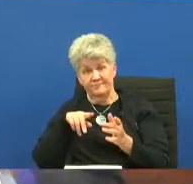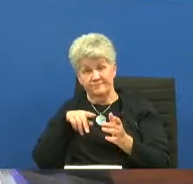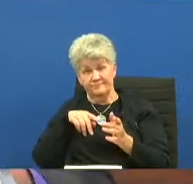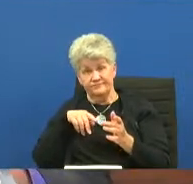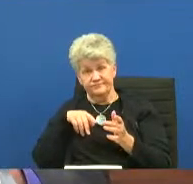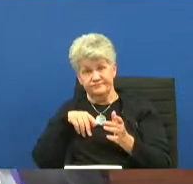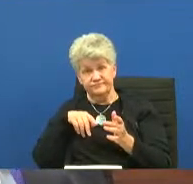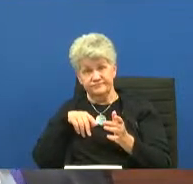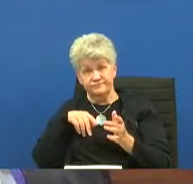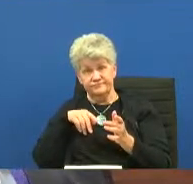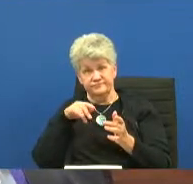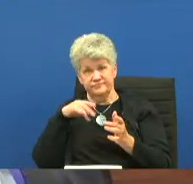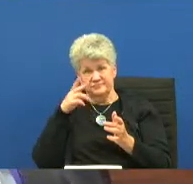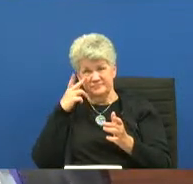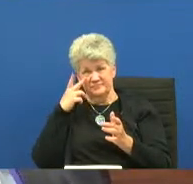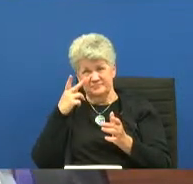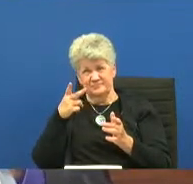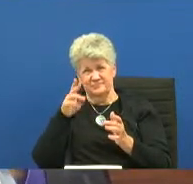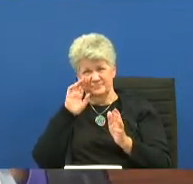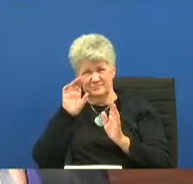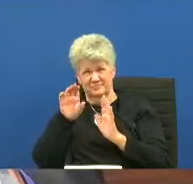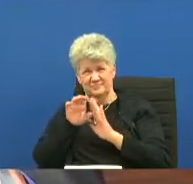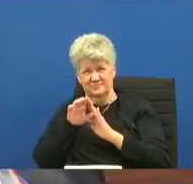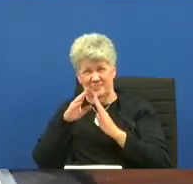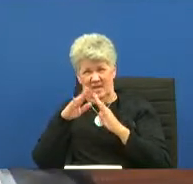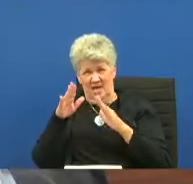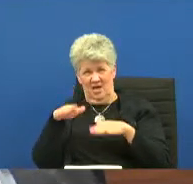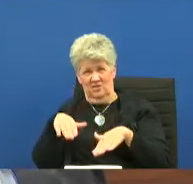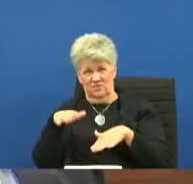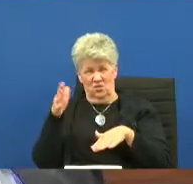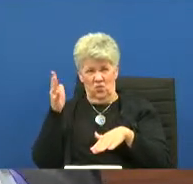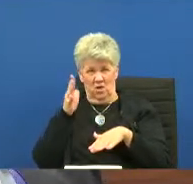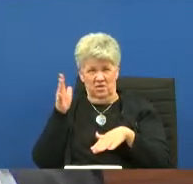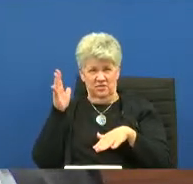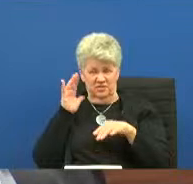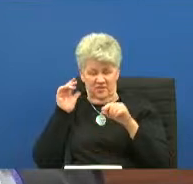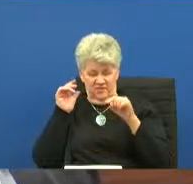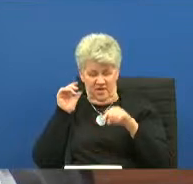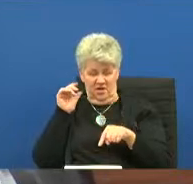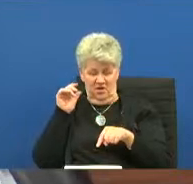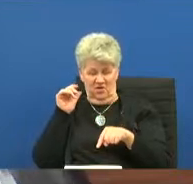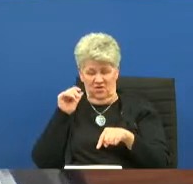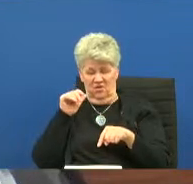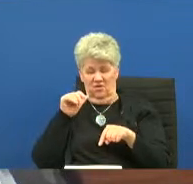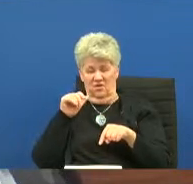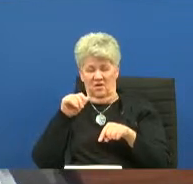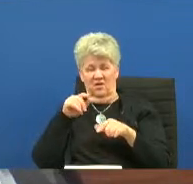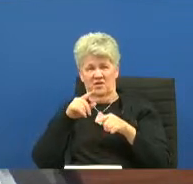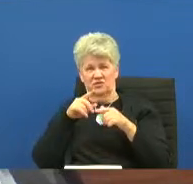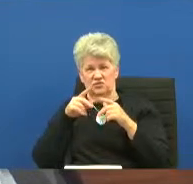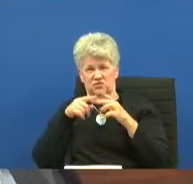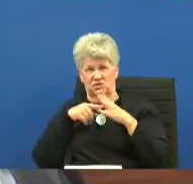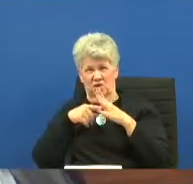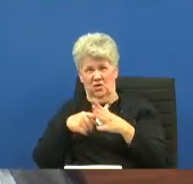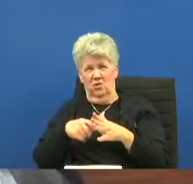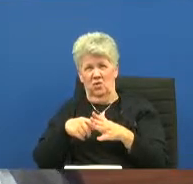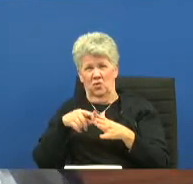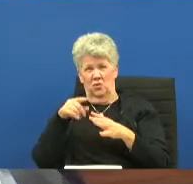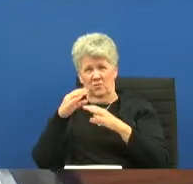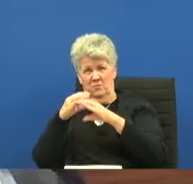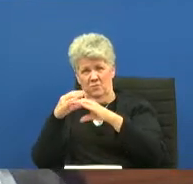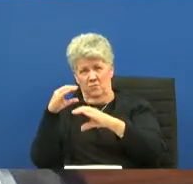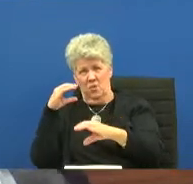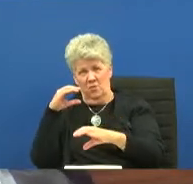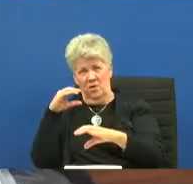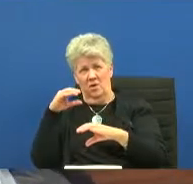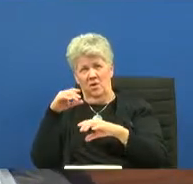the street and everything, I see a picture where the house is there. And then it kind of shows the mobile home park